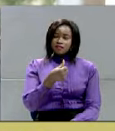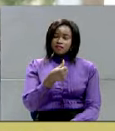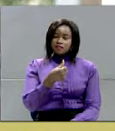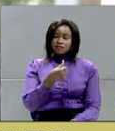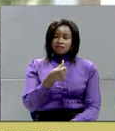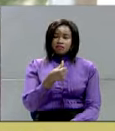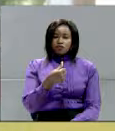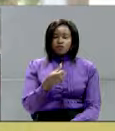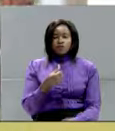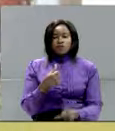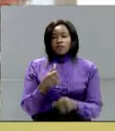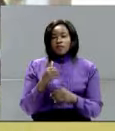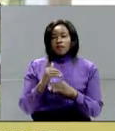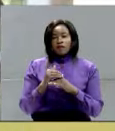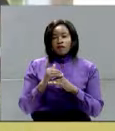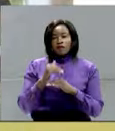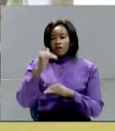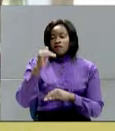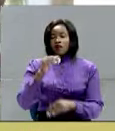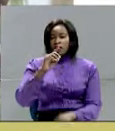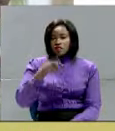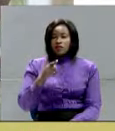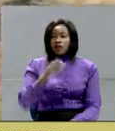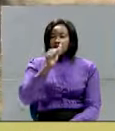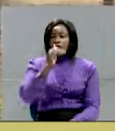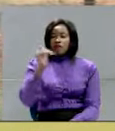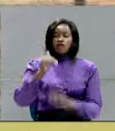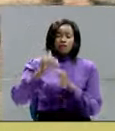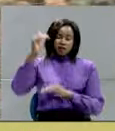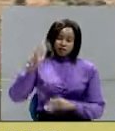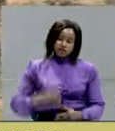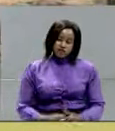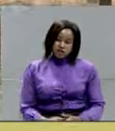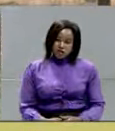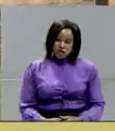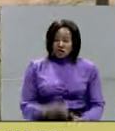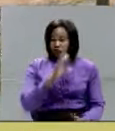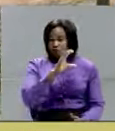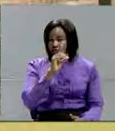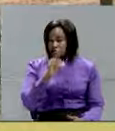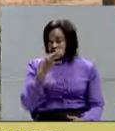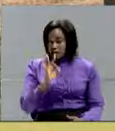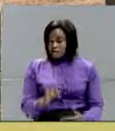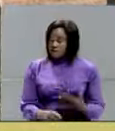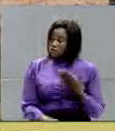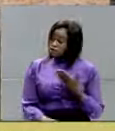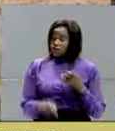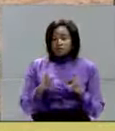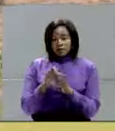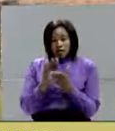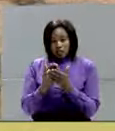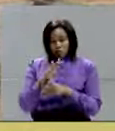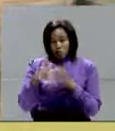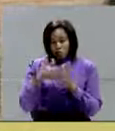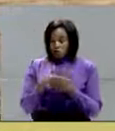more than 1,000 are A-level and above. The Chief of Defense Forces, General David Muhoozi, tasked the recruits